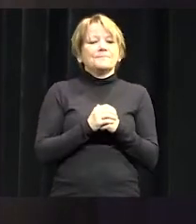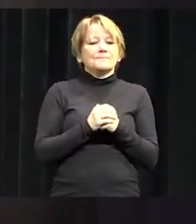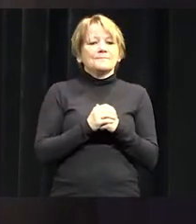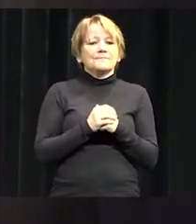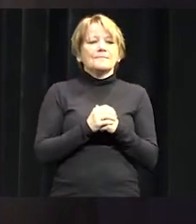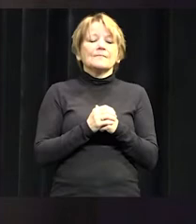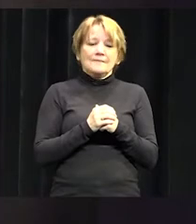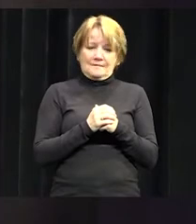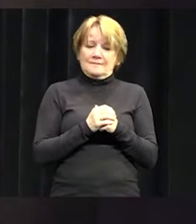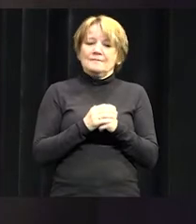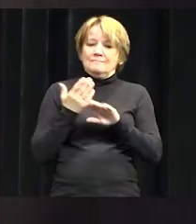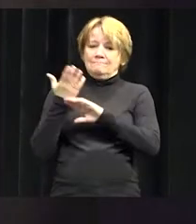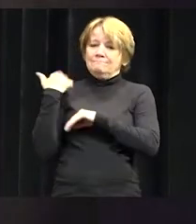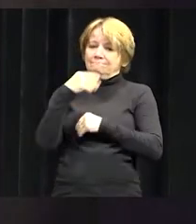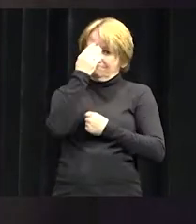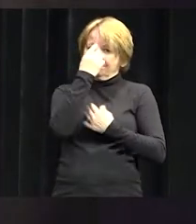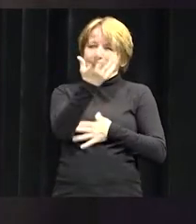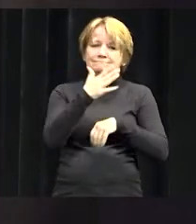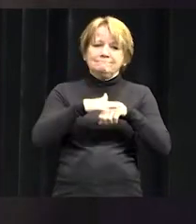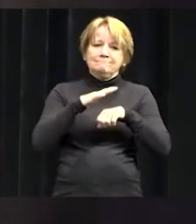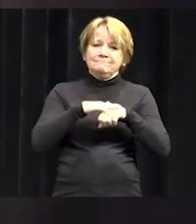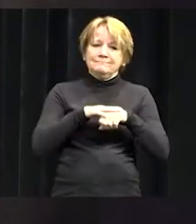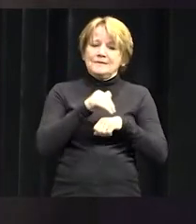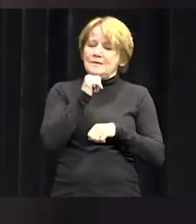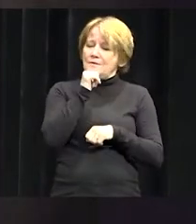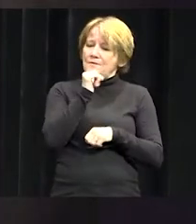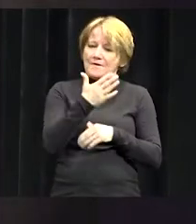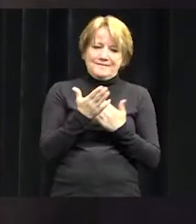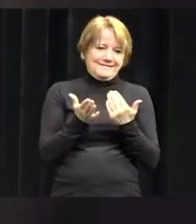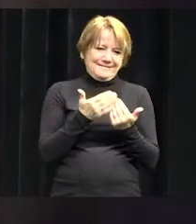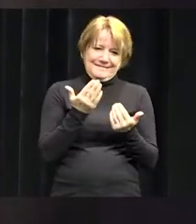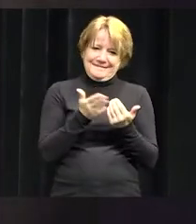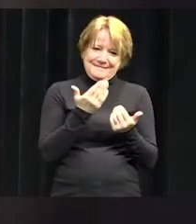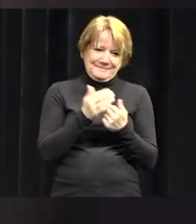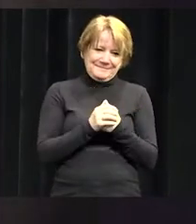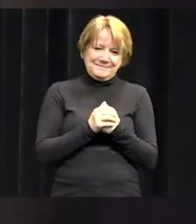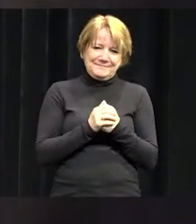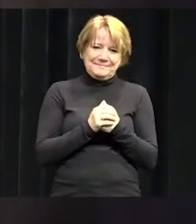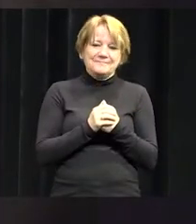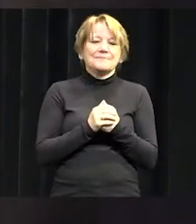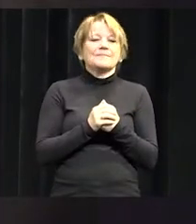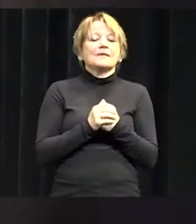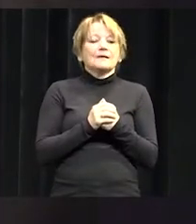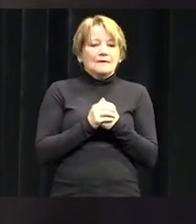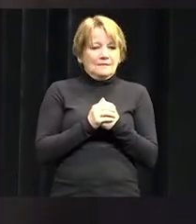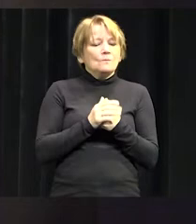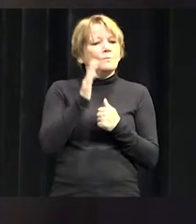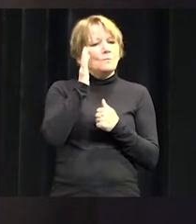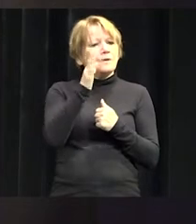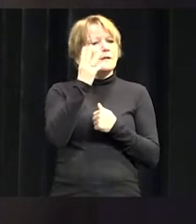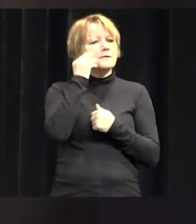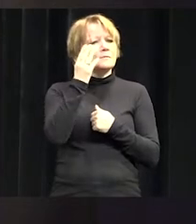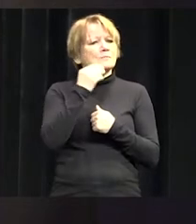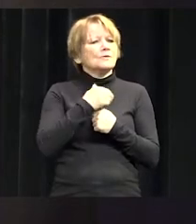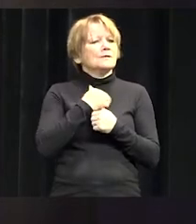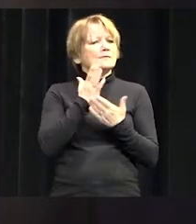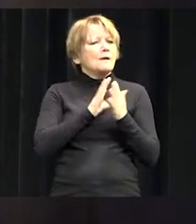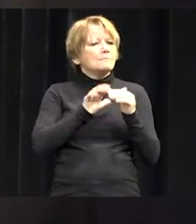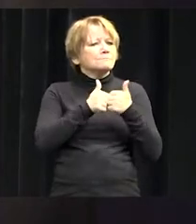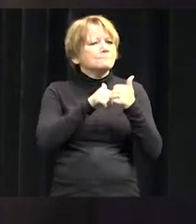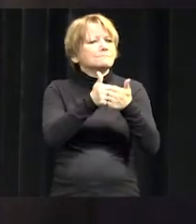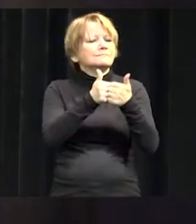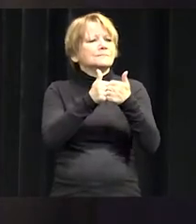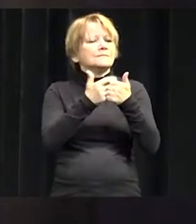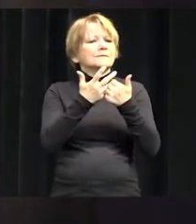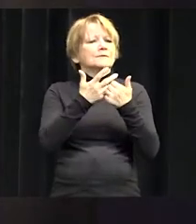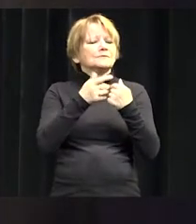however i would do my best to bring you to the destination that you all dreamed